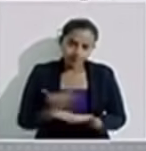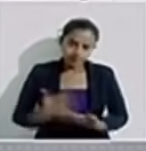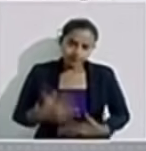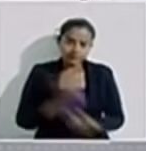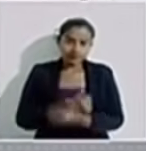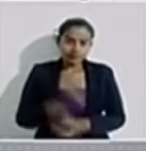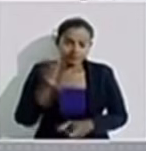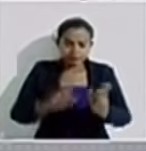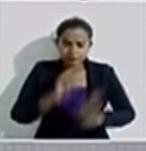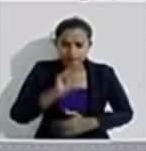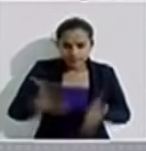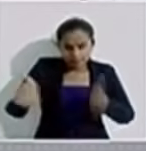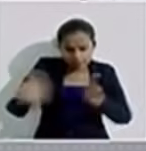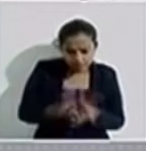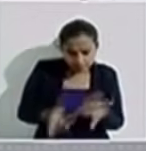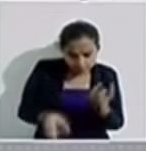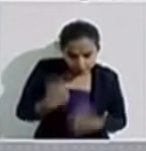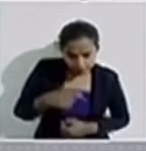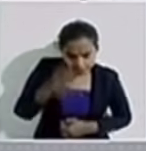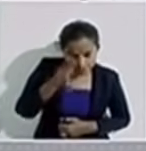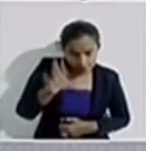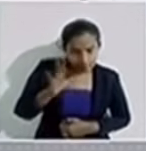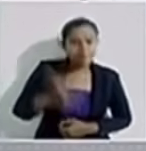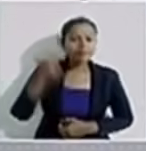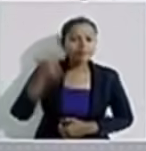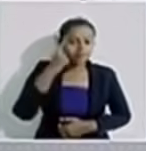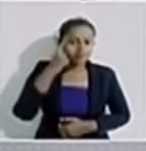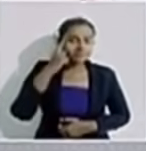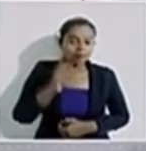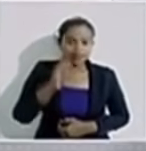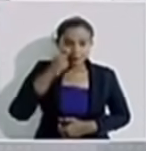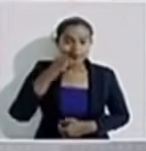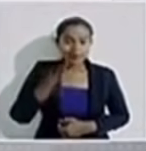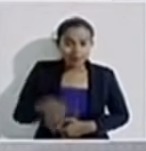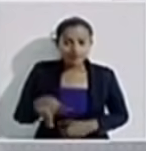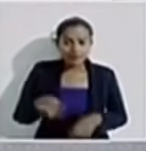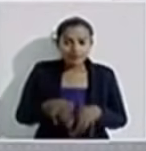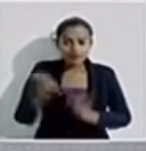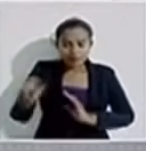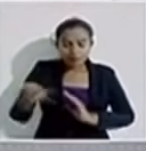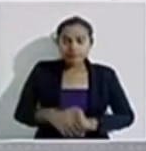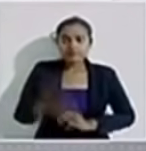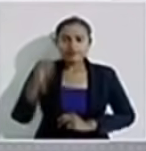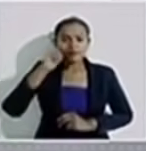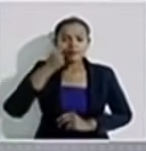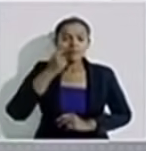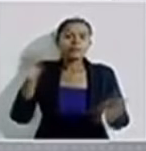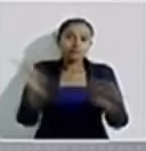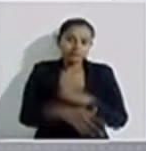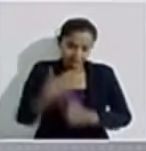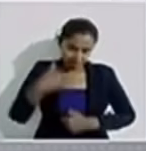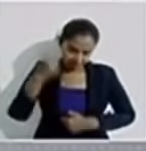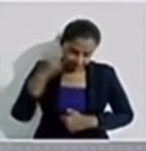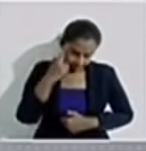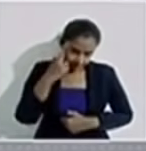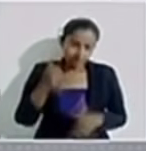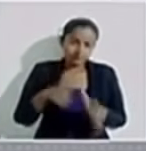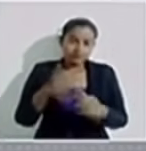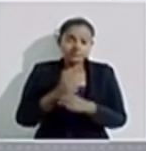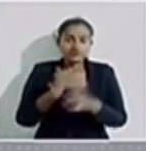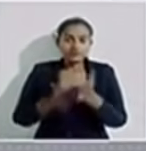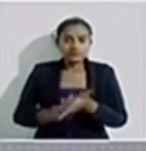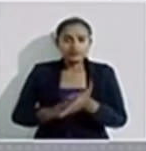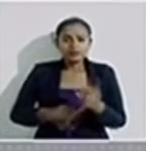on the matter had revealed that the younger son had murdered his father. Ali Ghulam Hussain is currently in remand custody after the